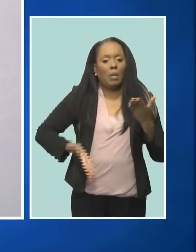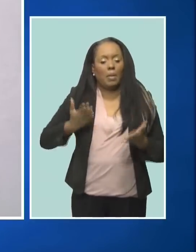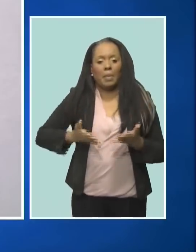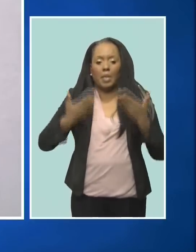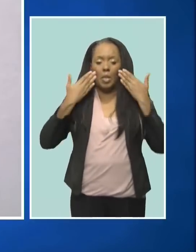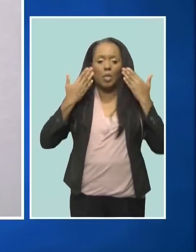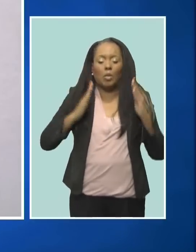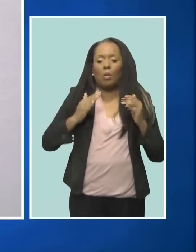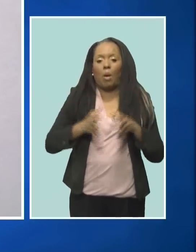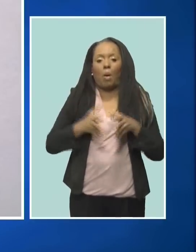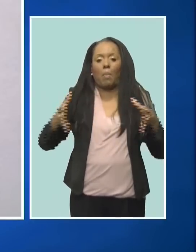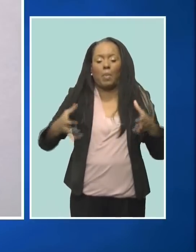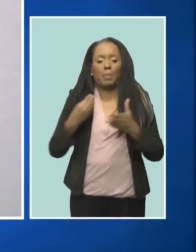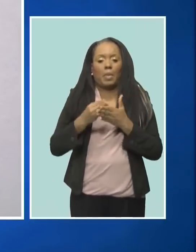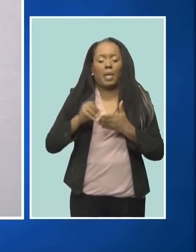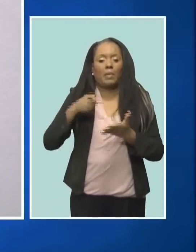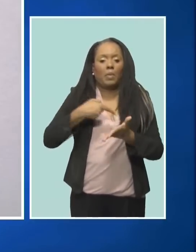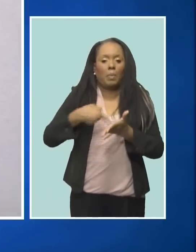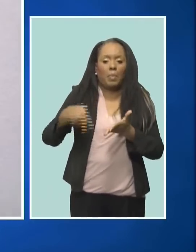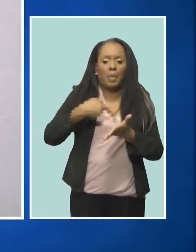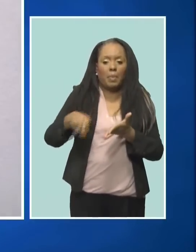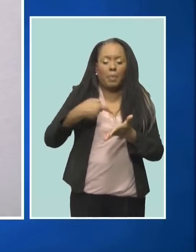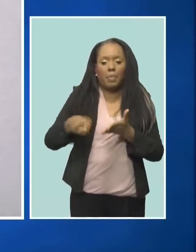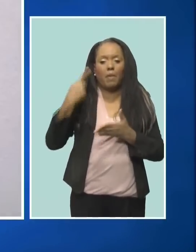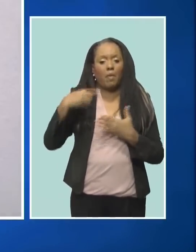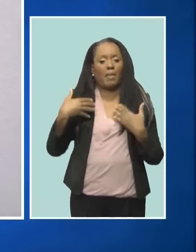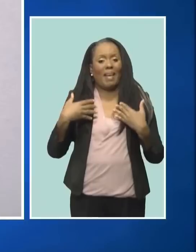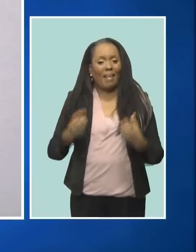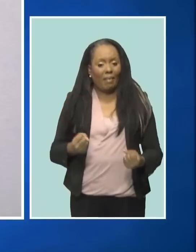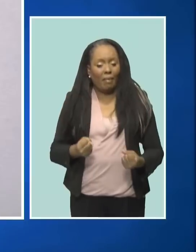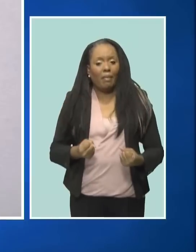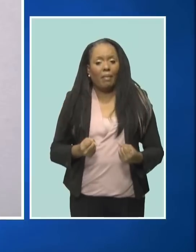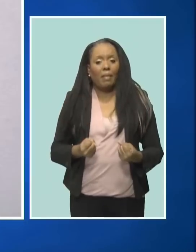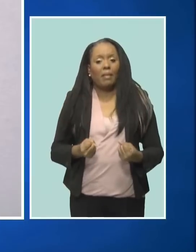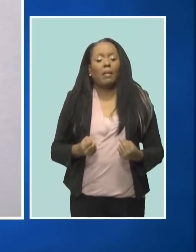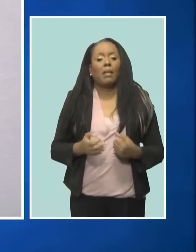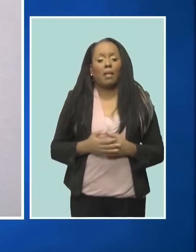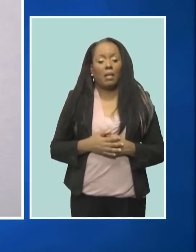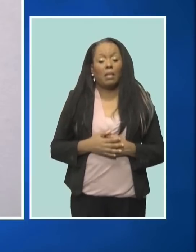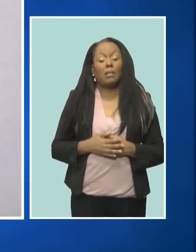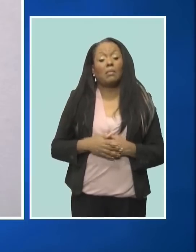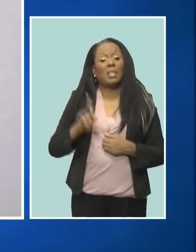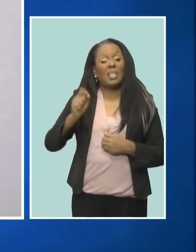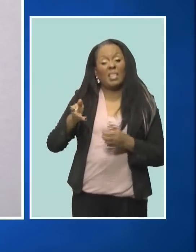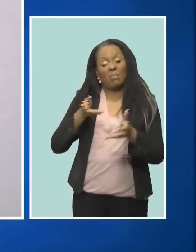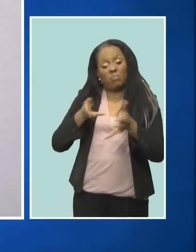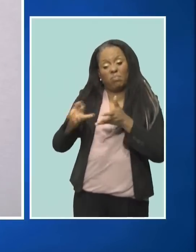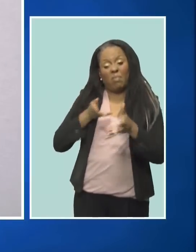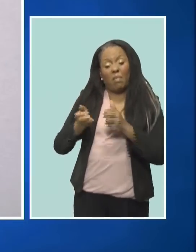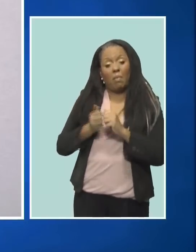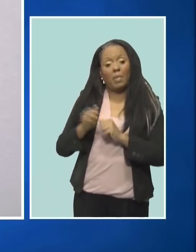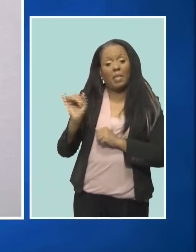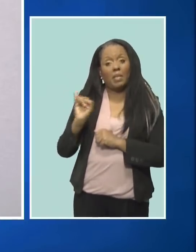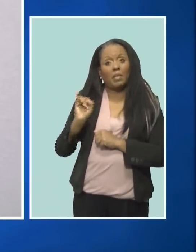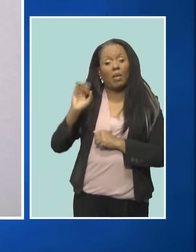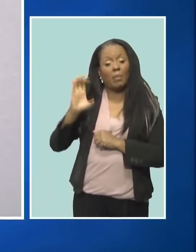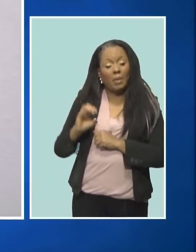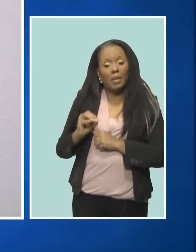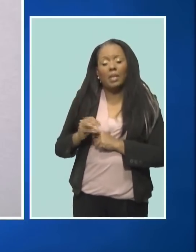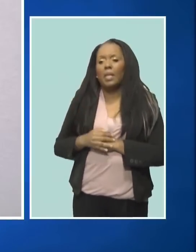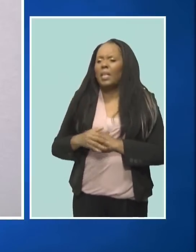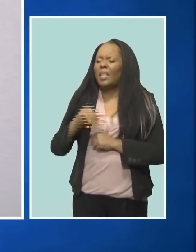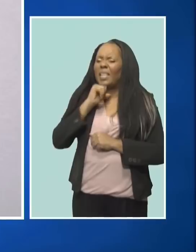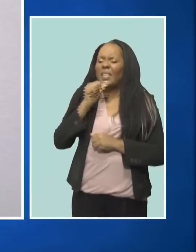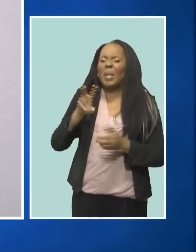have to be incurred in the future, then at that point the conversation with the insurance company is not whether they